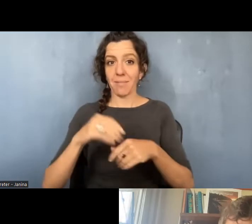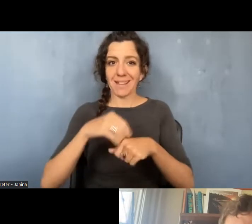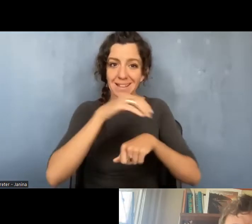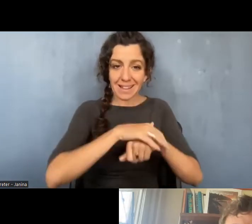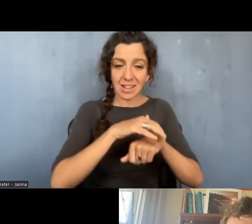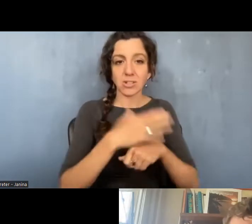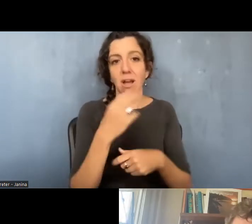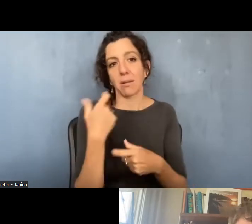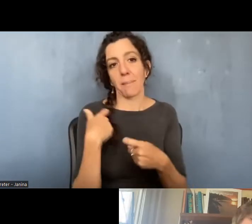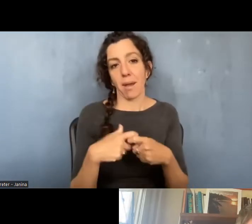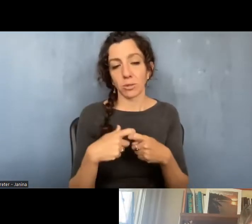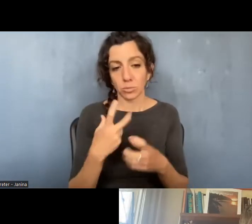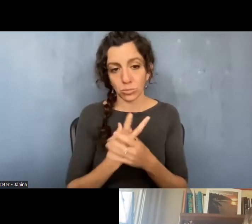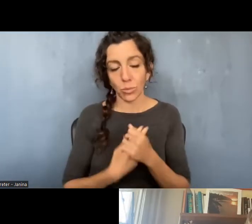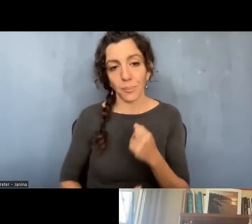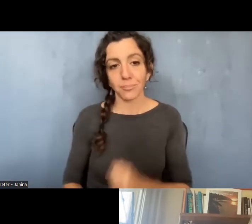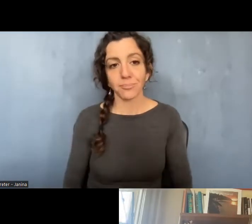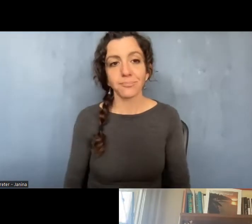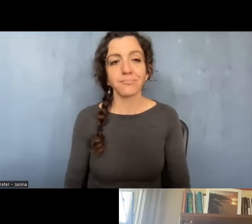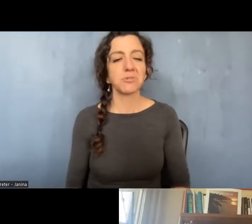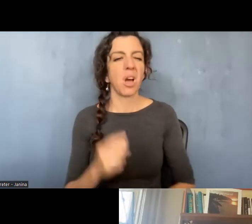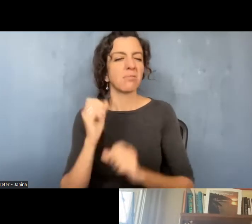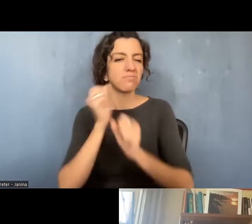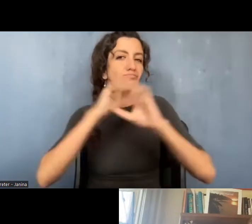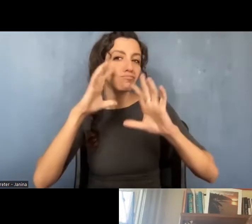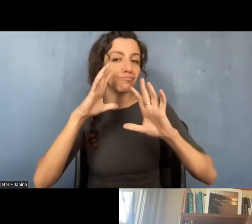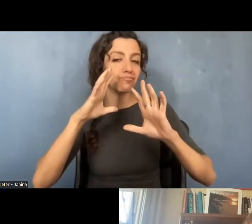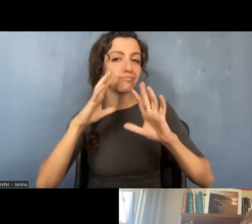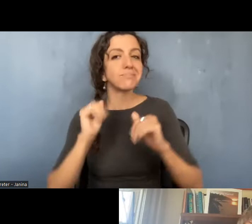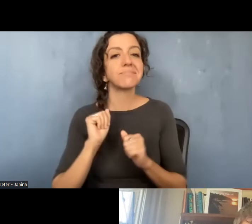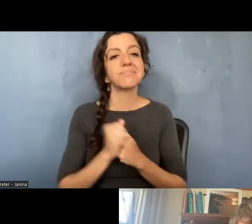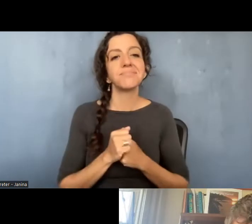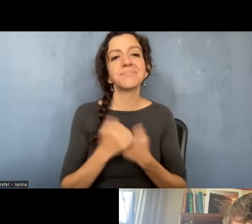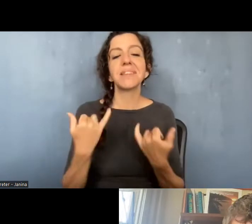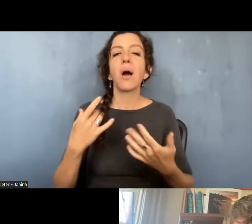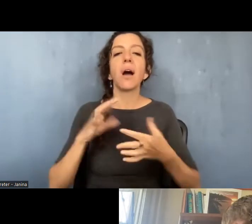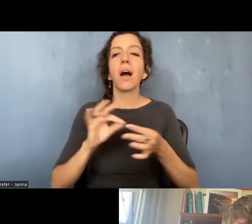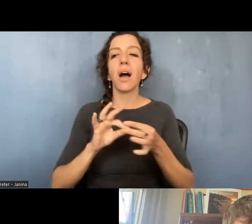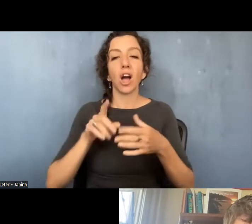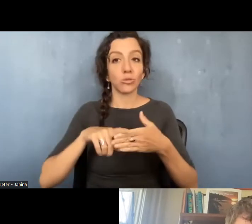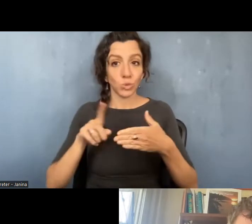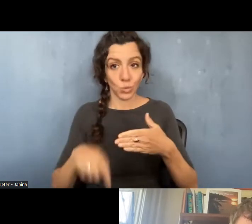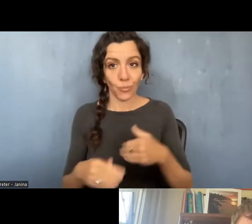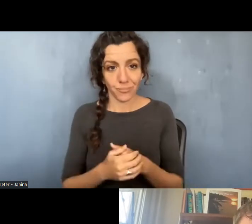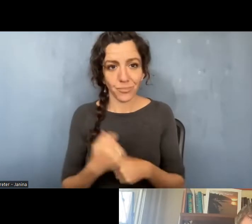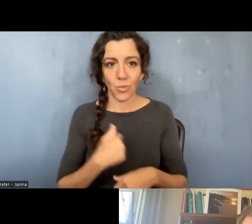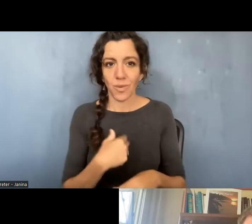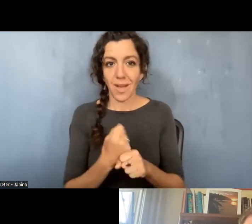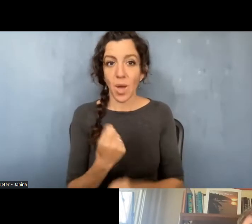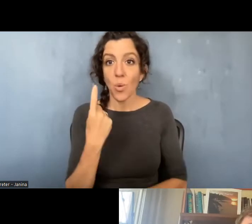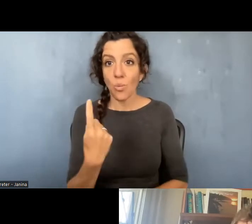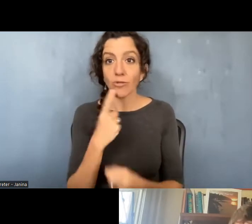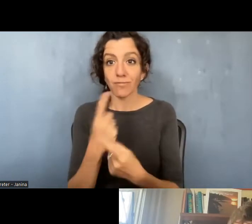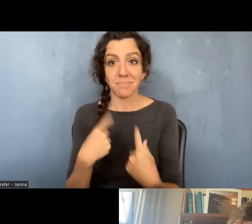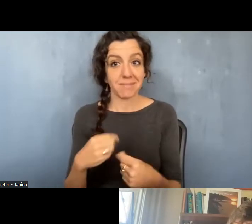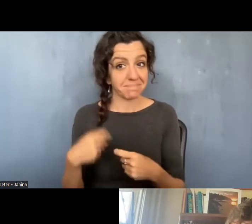English and Spanish. So just quick few numbers with the results. We received 1 response in